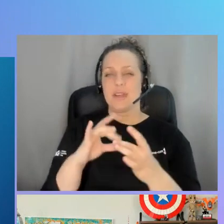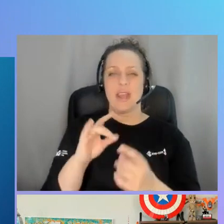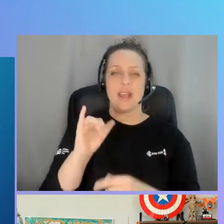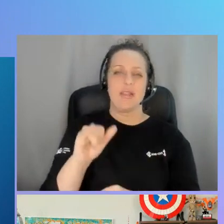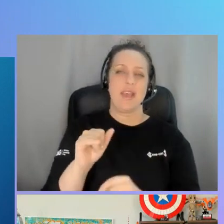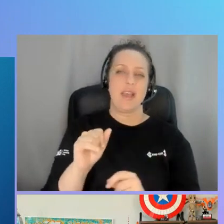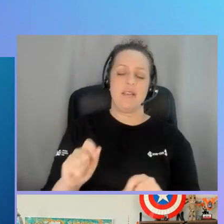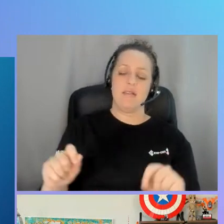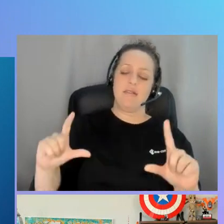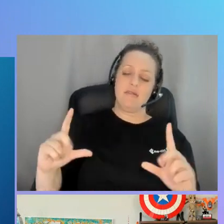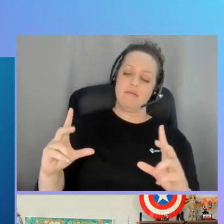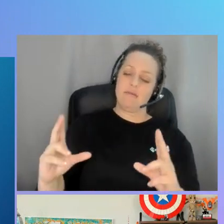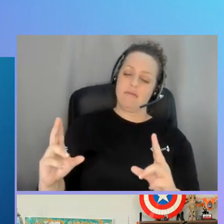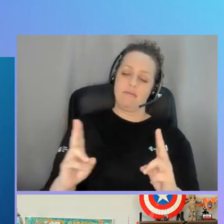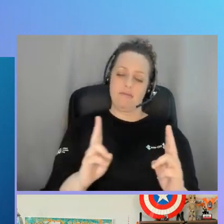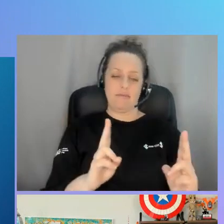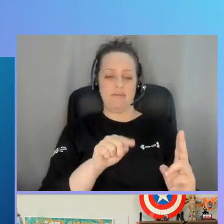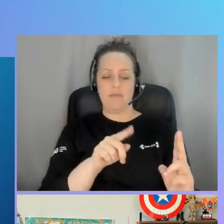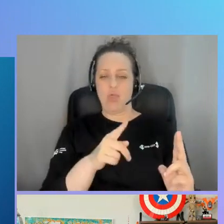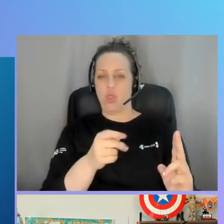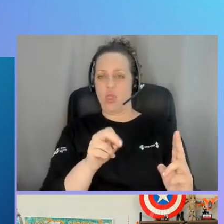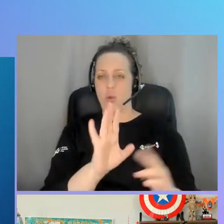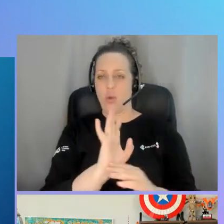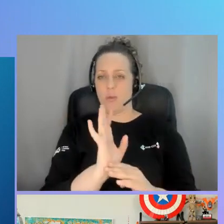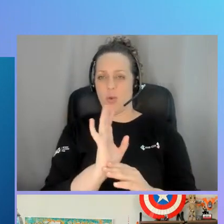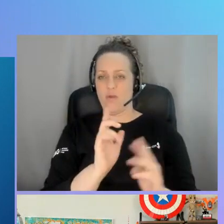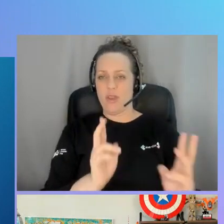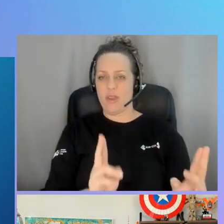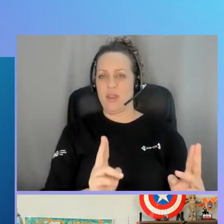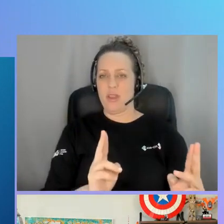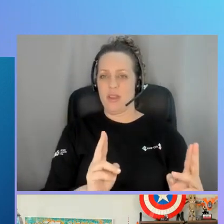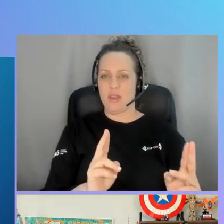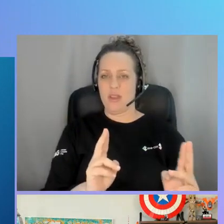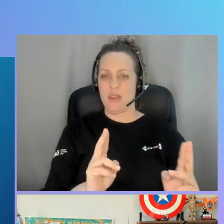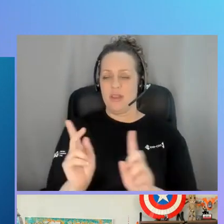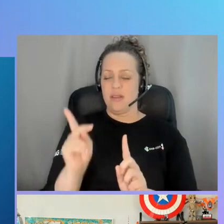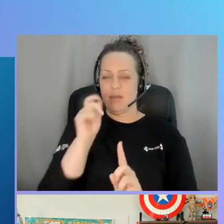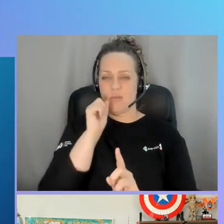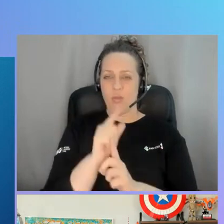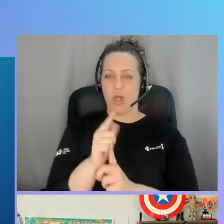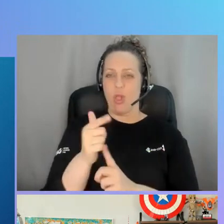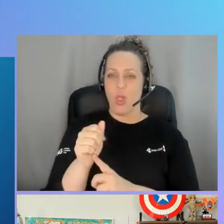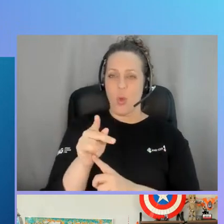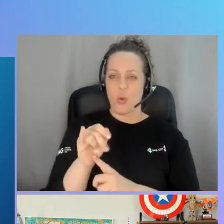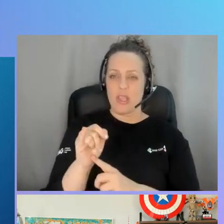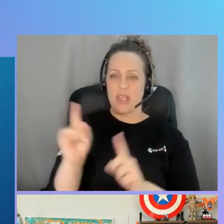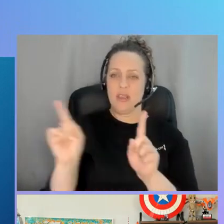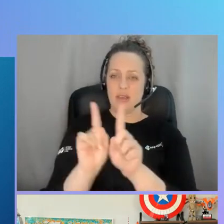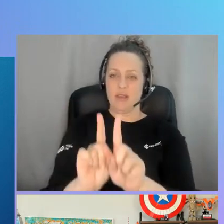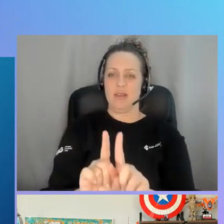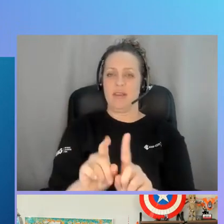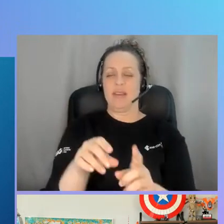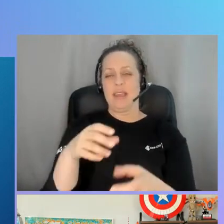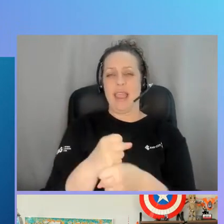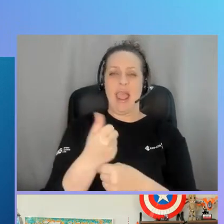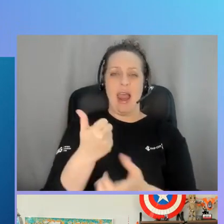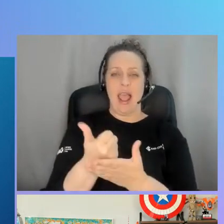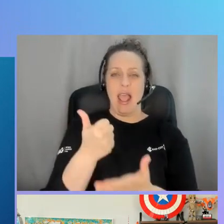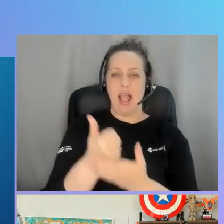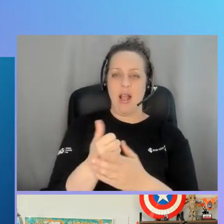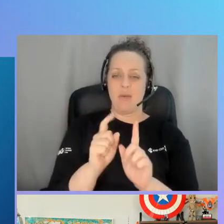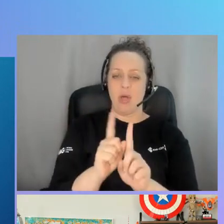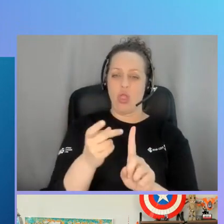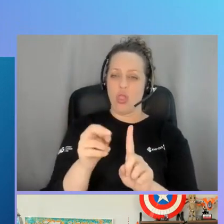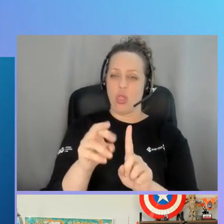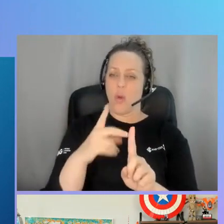from the Thor movies where Thor and Loki do the get help scene, right? Thor is pushing for it because